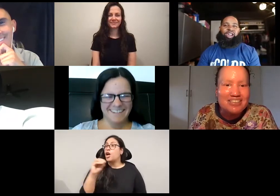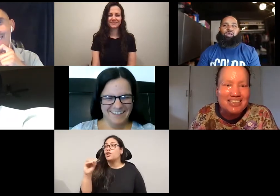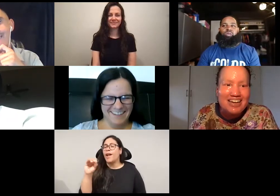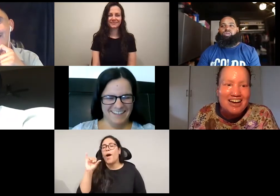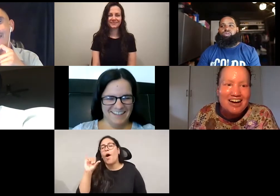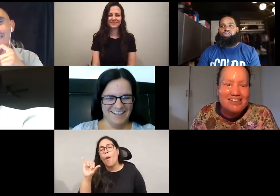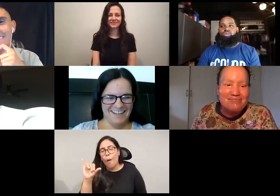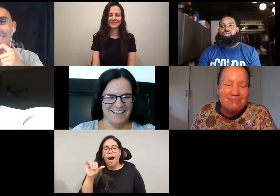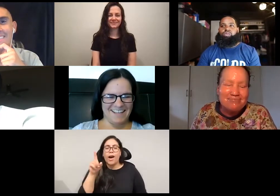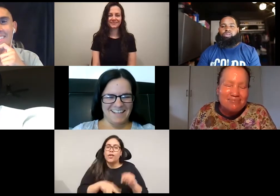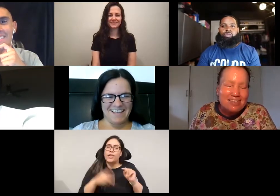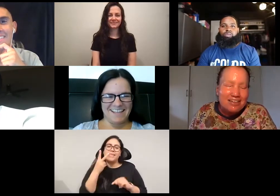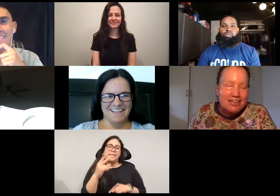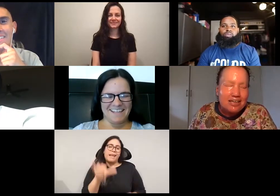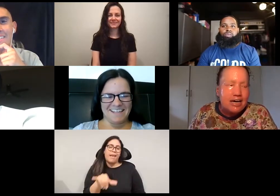that emoji.